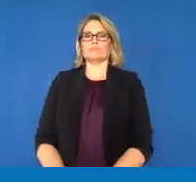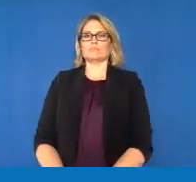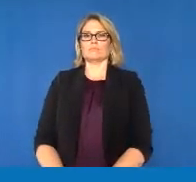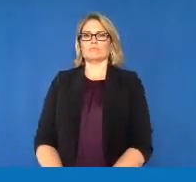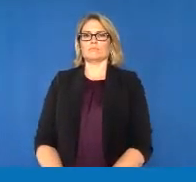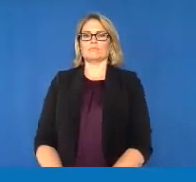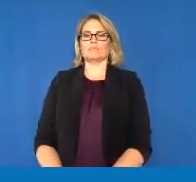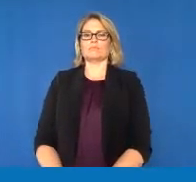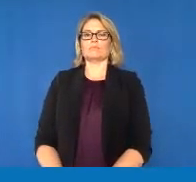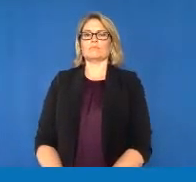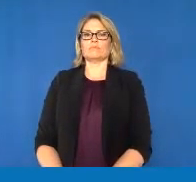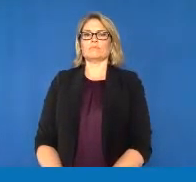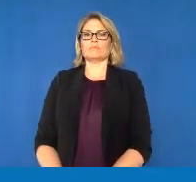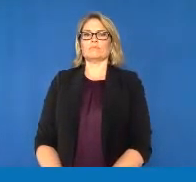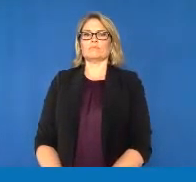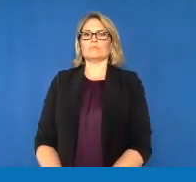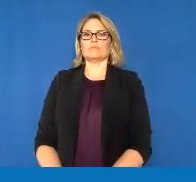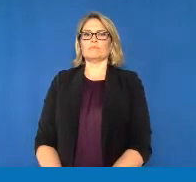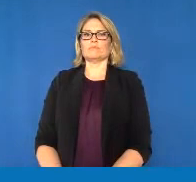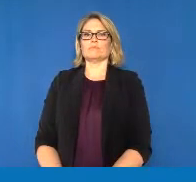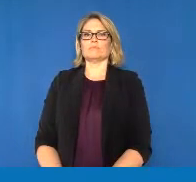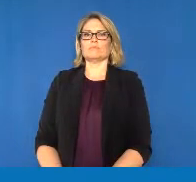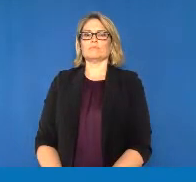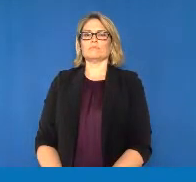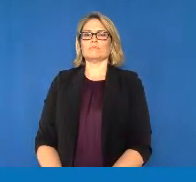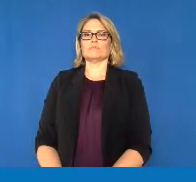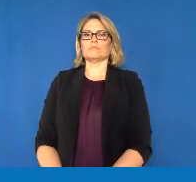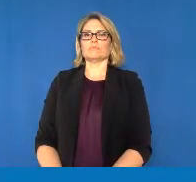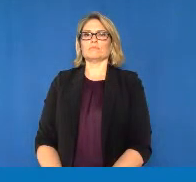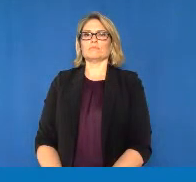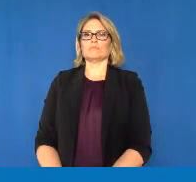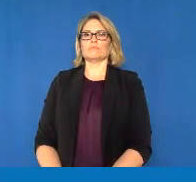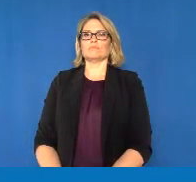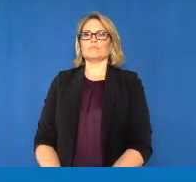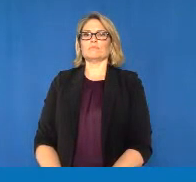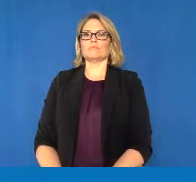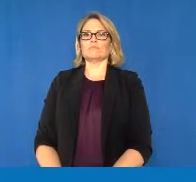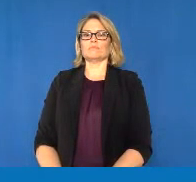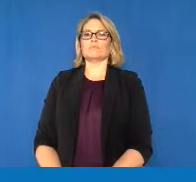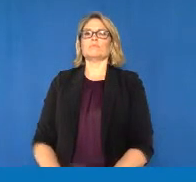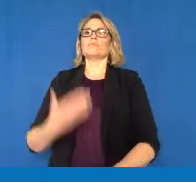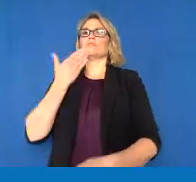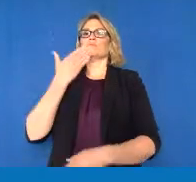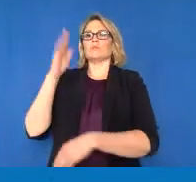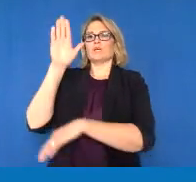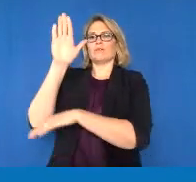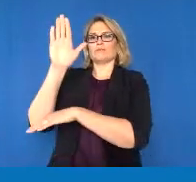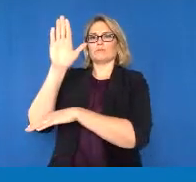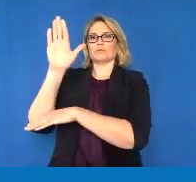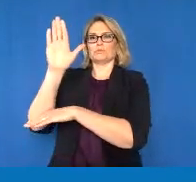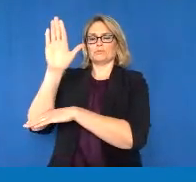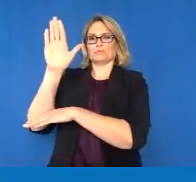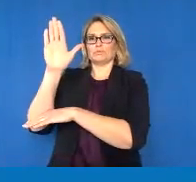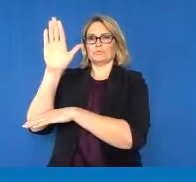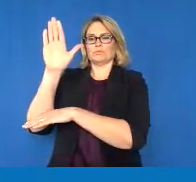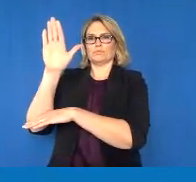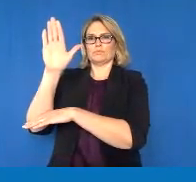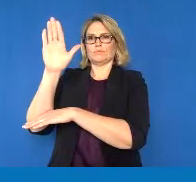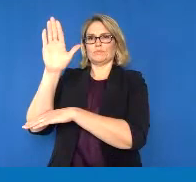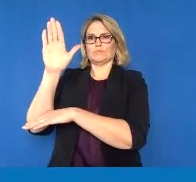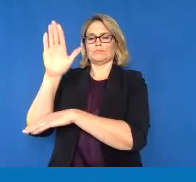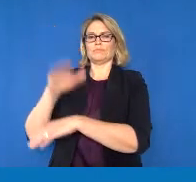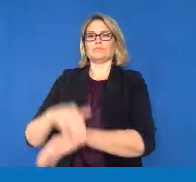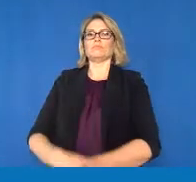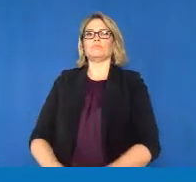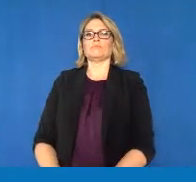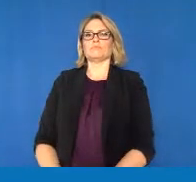Good afternoon, everybody, and welcome to today's update on COVID-19 in New Brunswick. Speaking on behalf of the province today